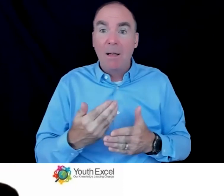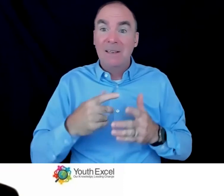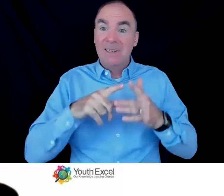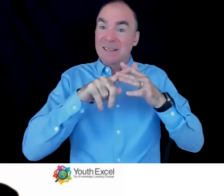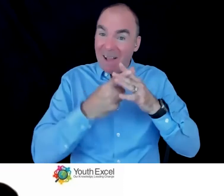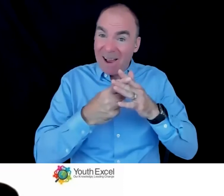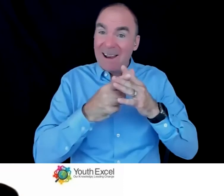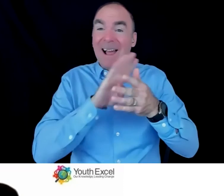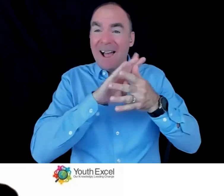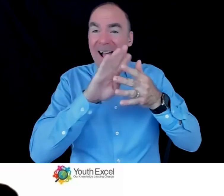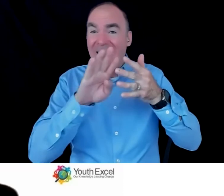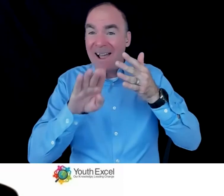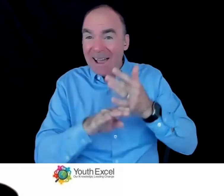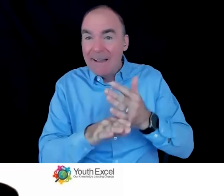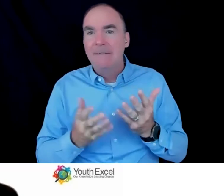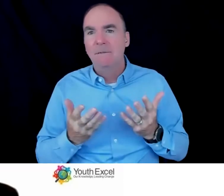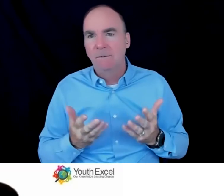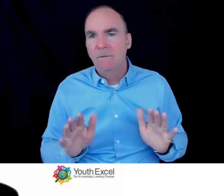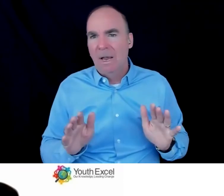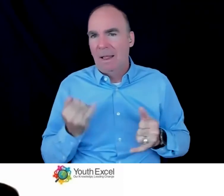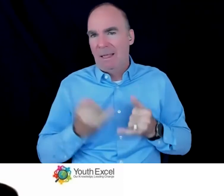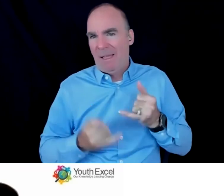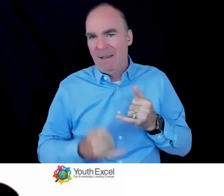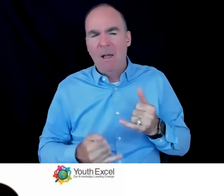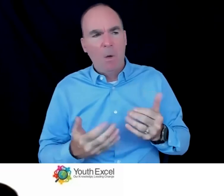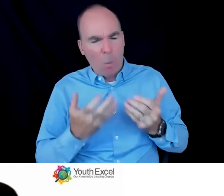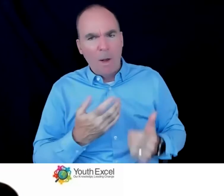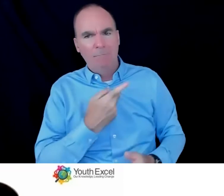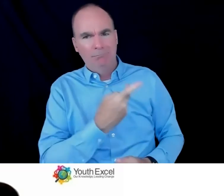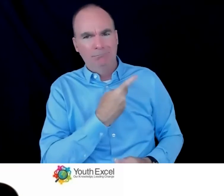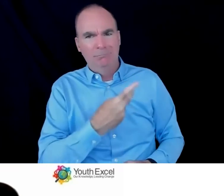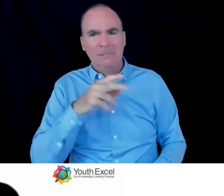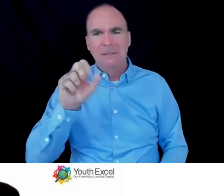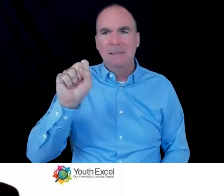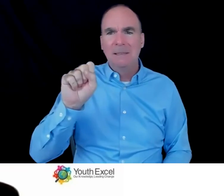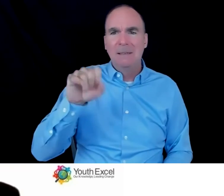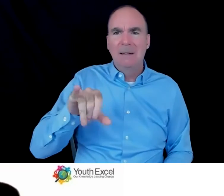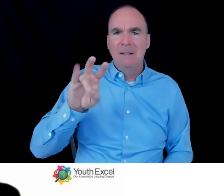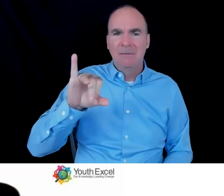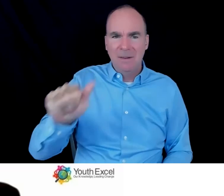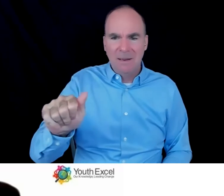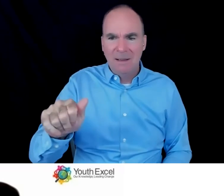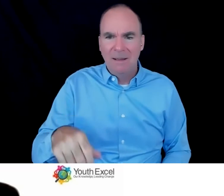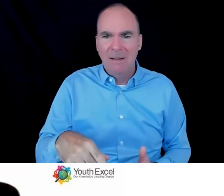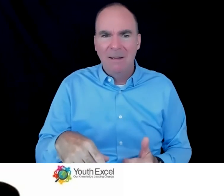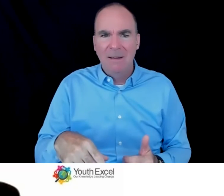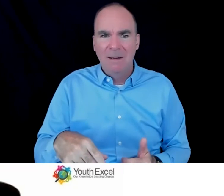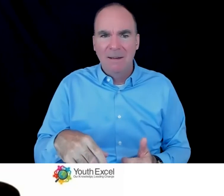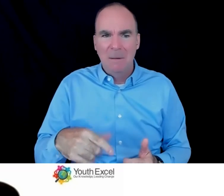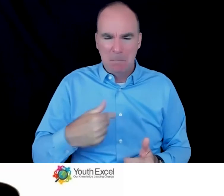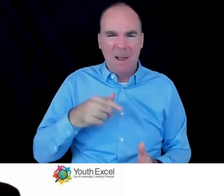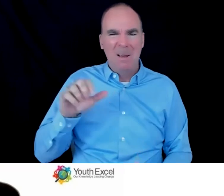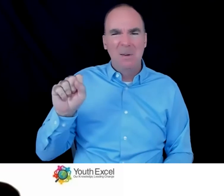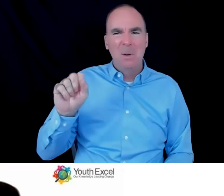And I'll just want you to join me alongside Sylvia in once again saying asanteni sana, which is a Kiswahili word